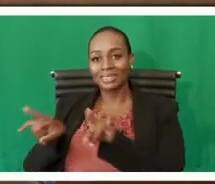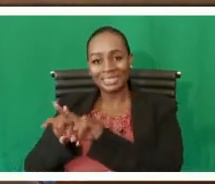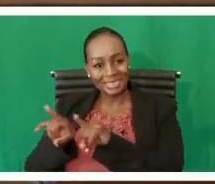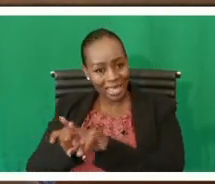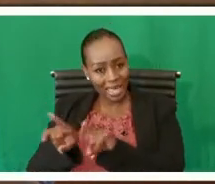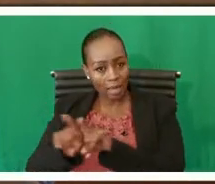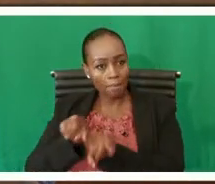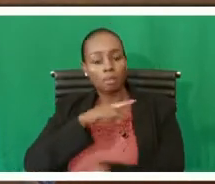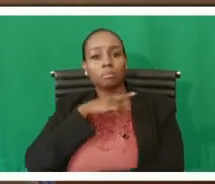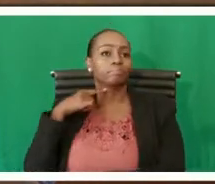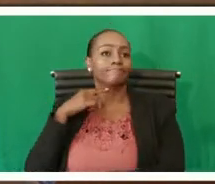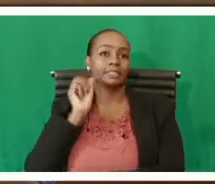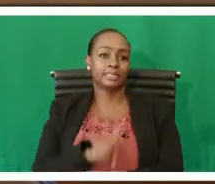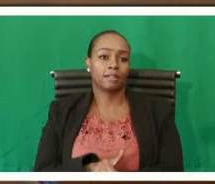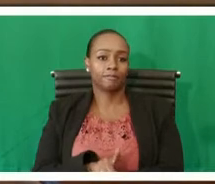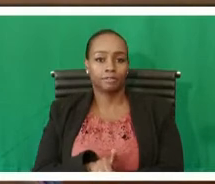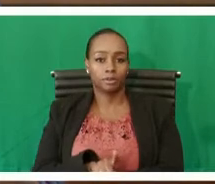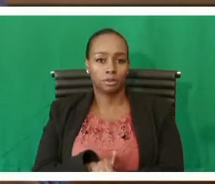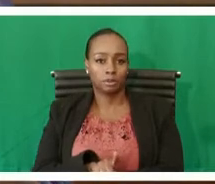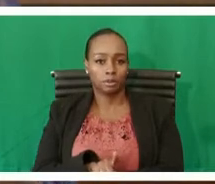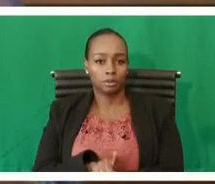ka bosona.